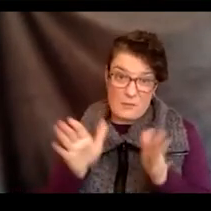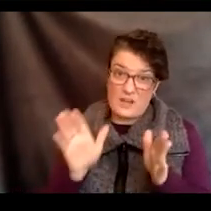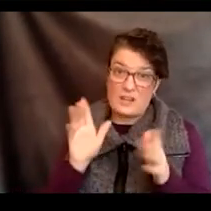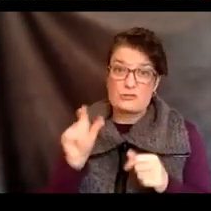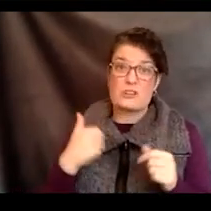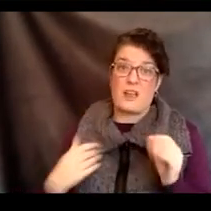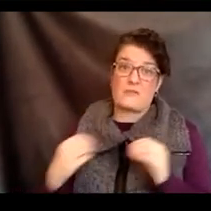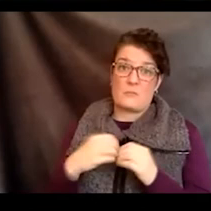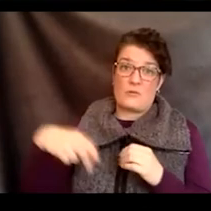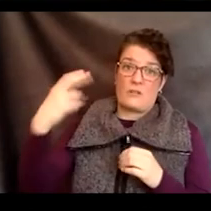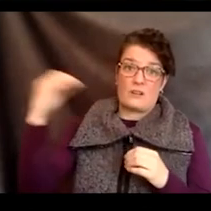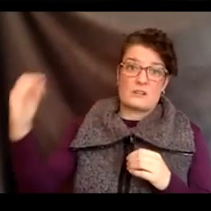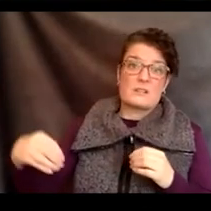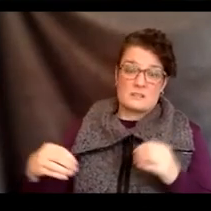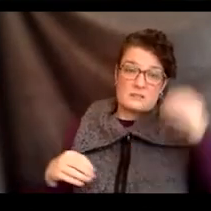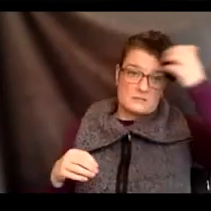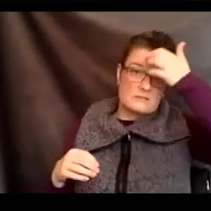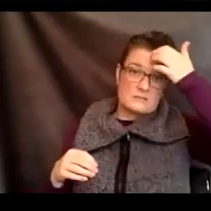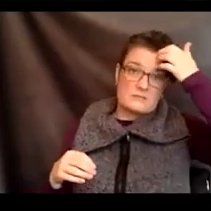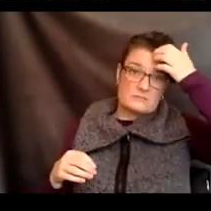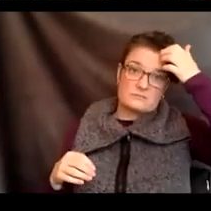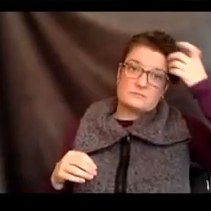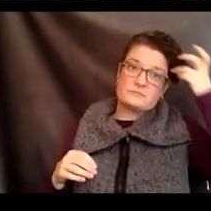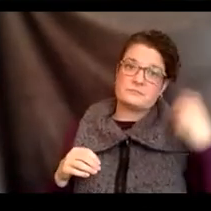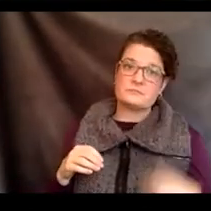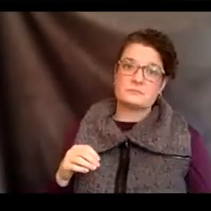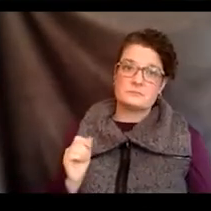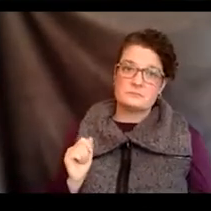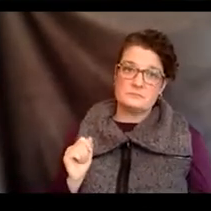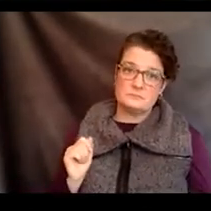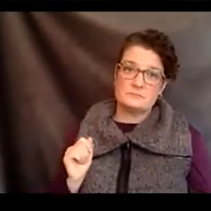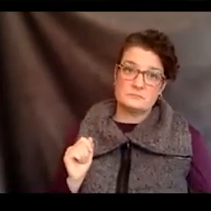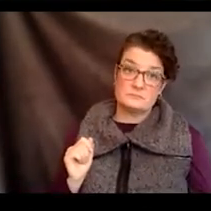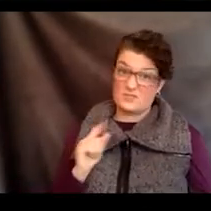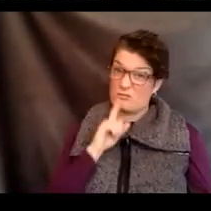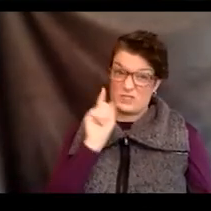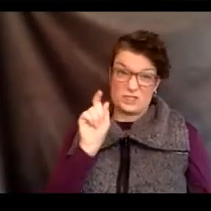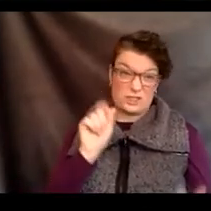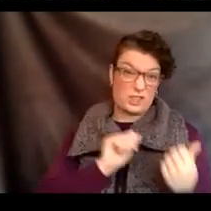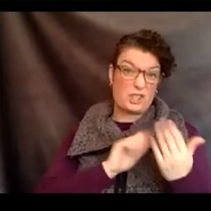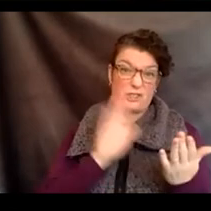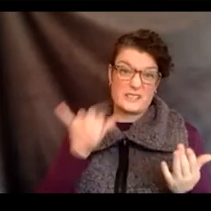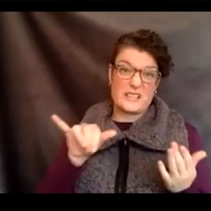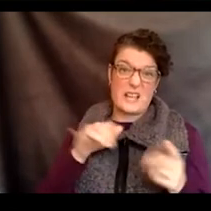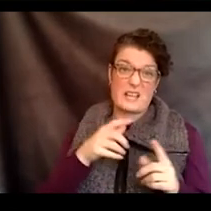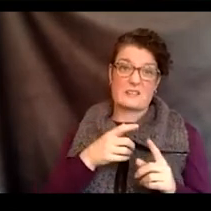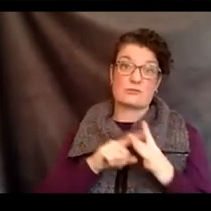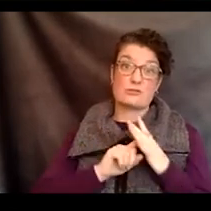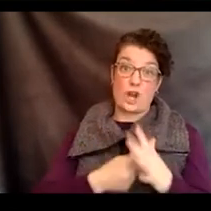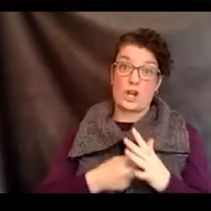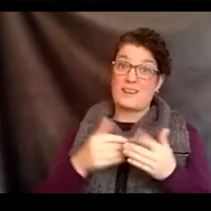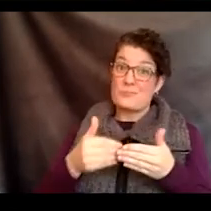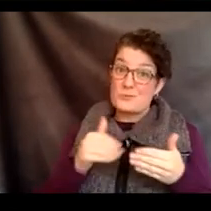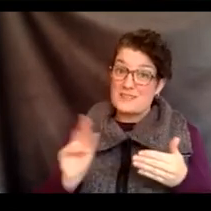representation. And that, you know, really should be addressed from pre-K